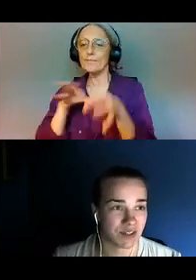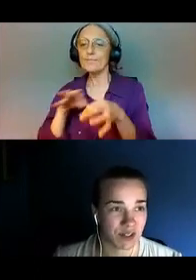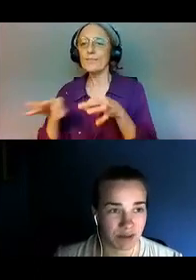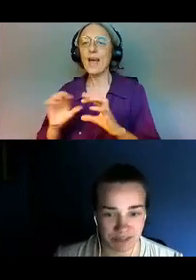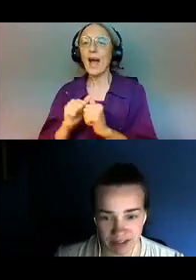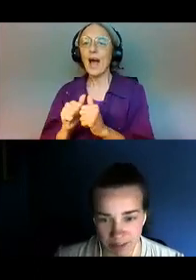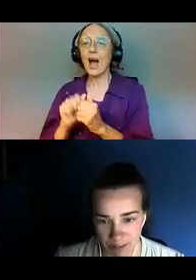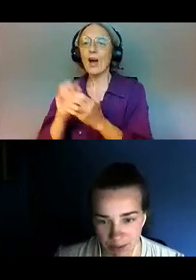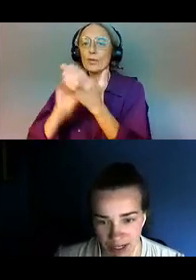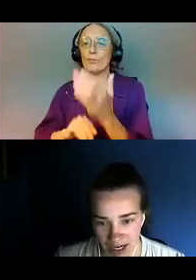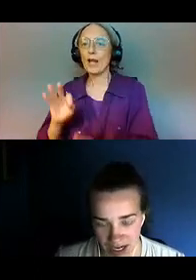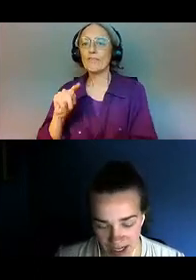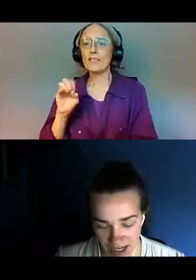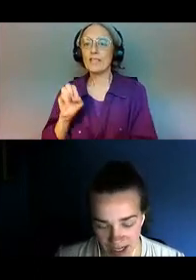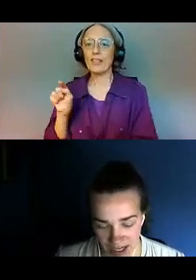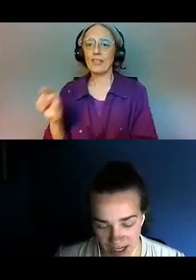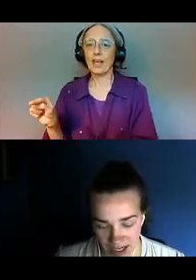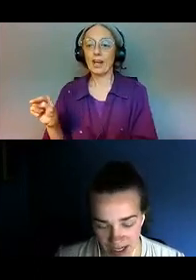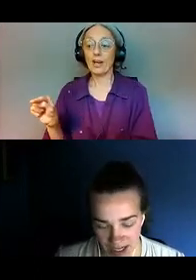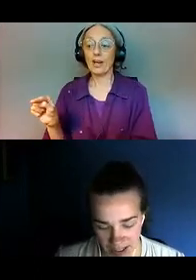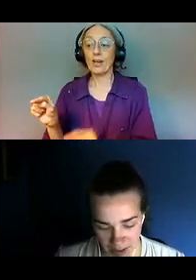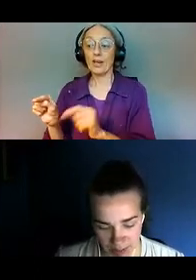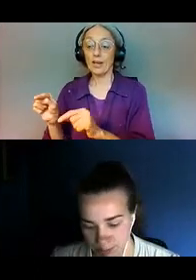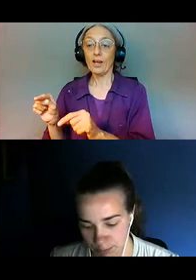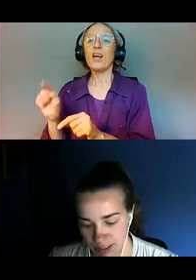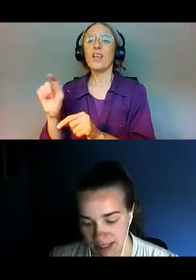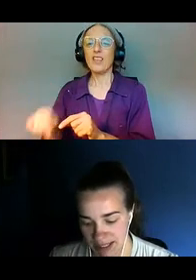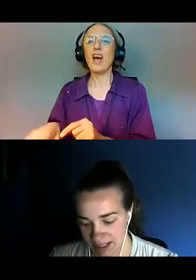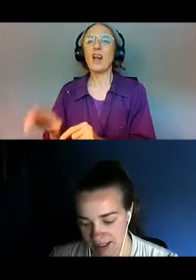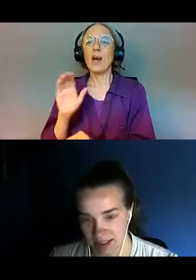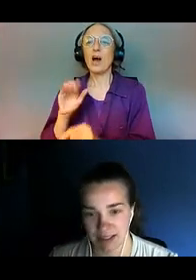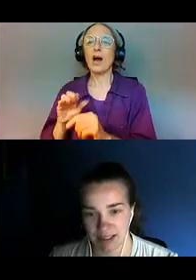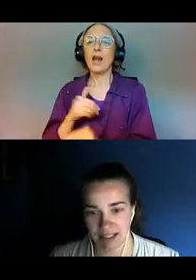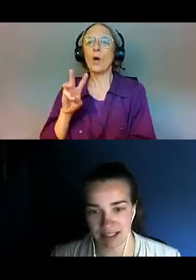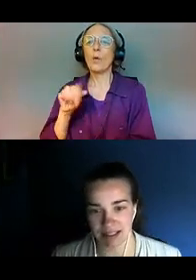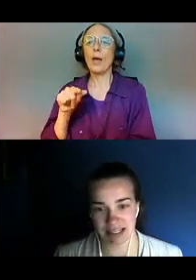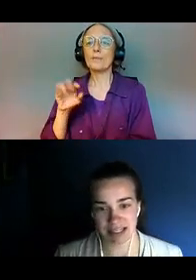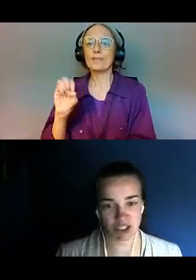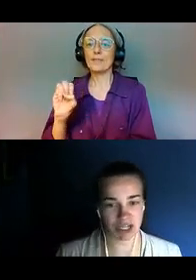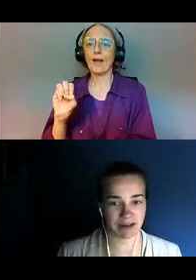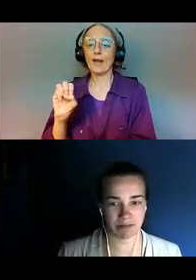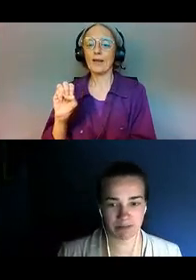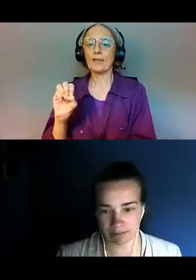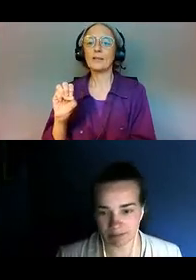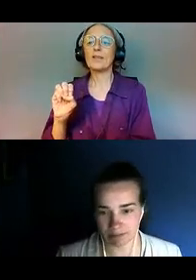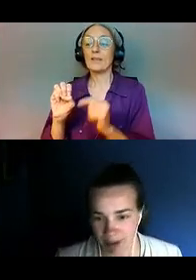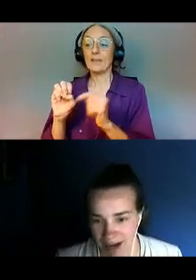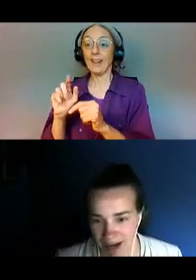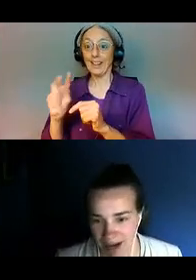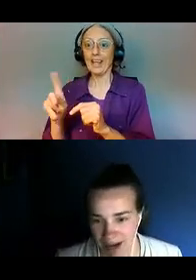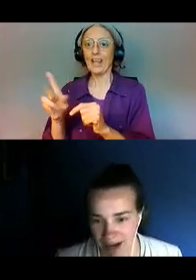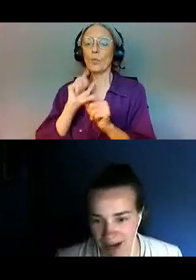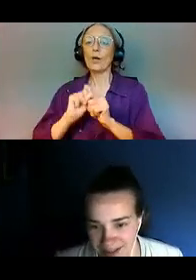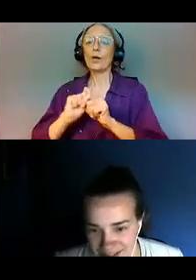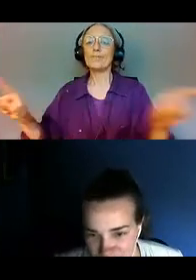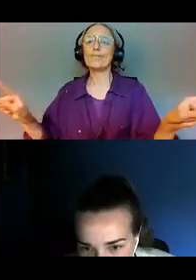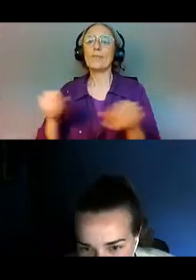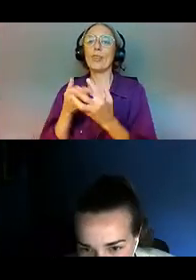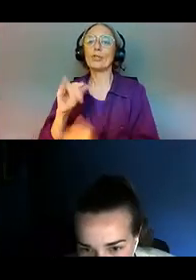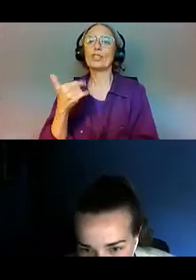is also available on our website, and I will put that in the chat box